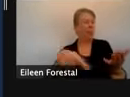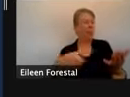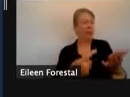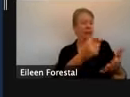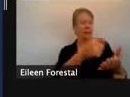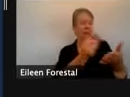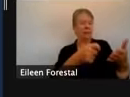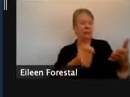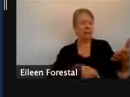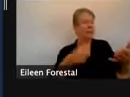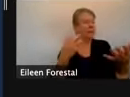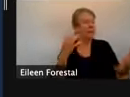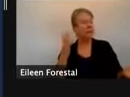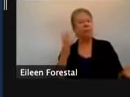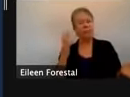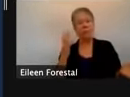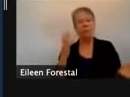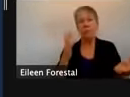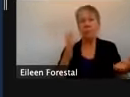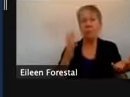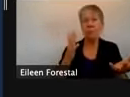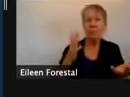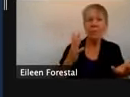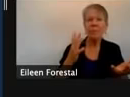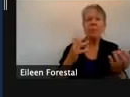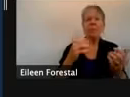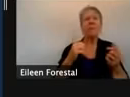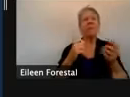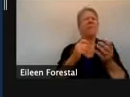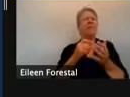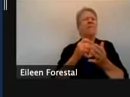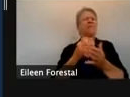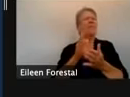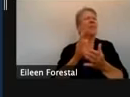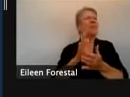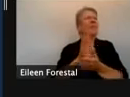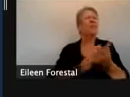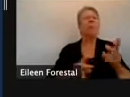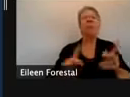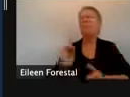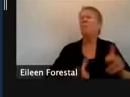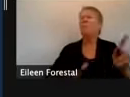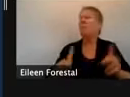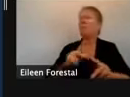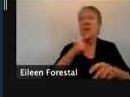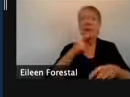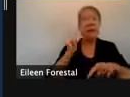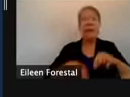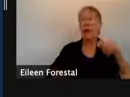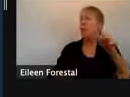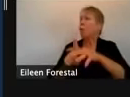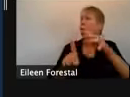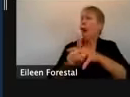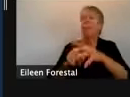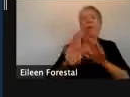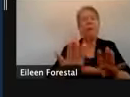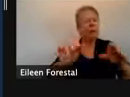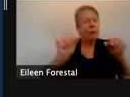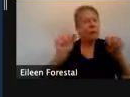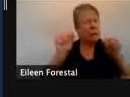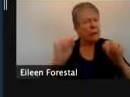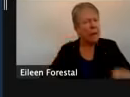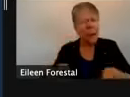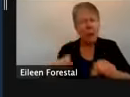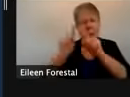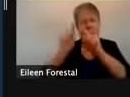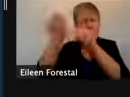truth. You can vote in person tomorrow. Every eligible voter in New Jersey has been given the opportunity to vote, and